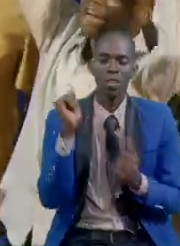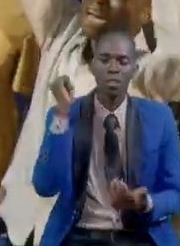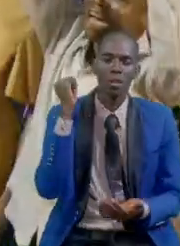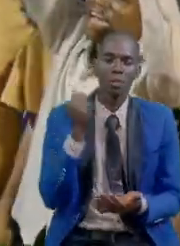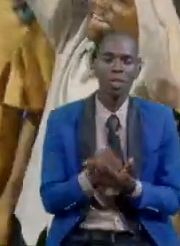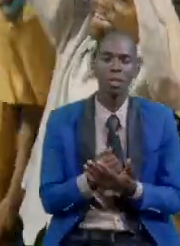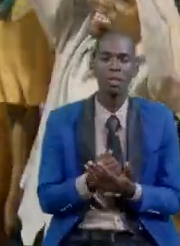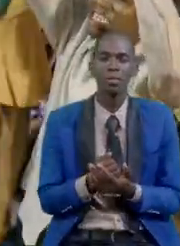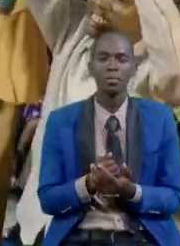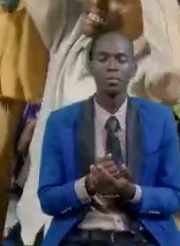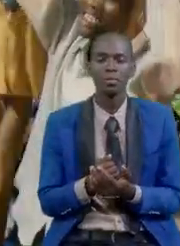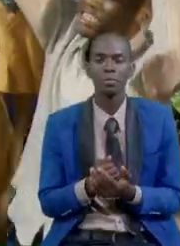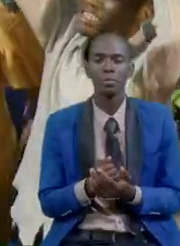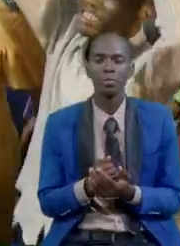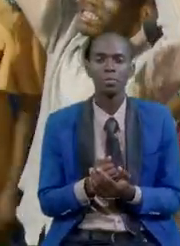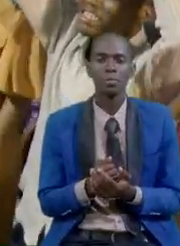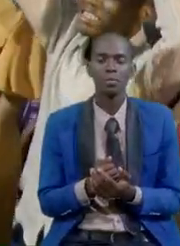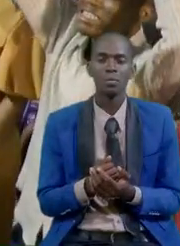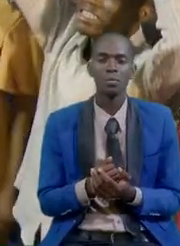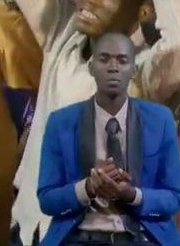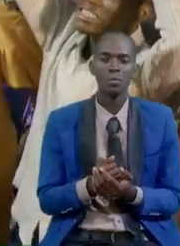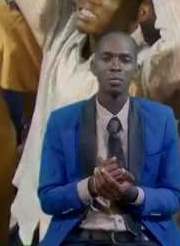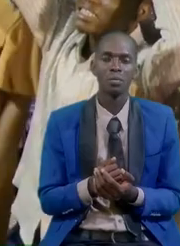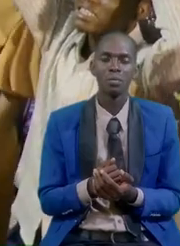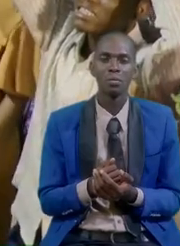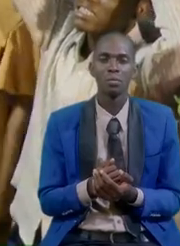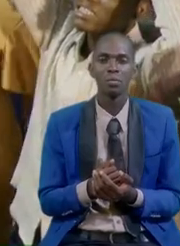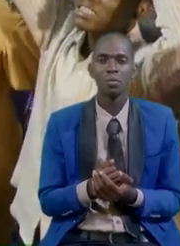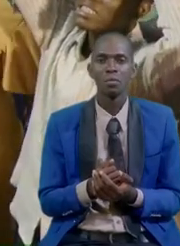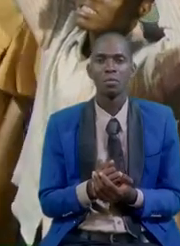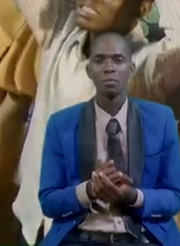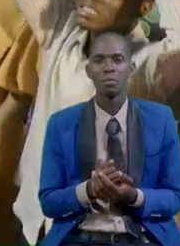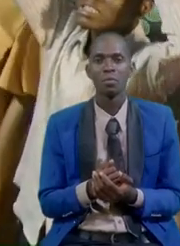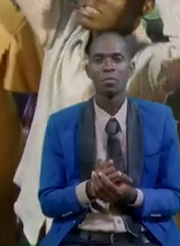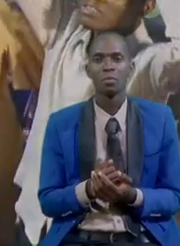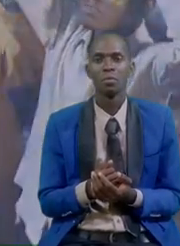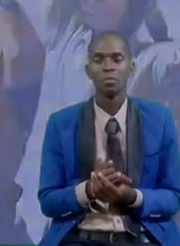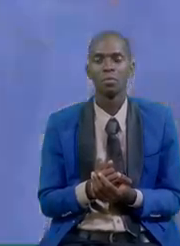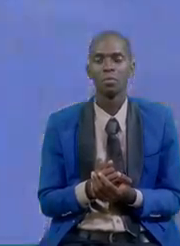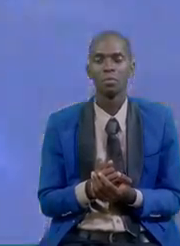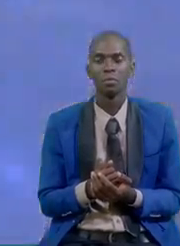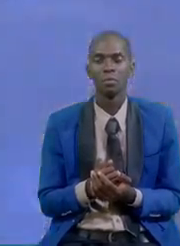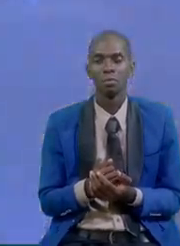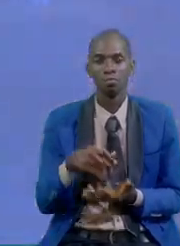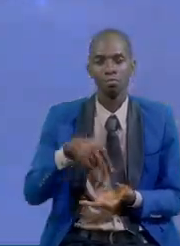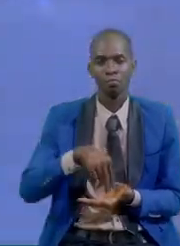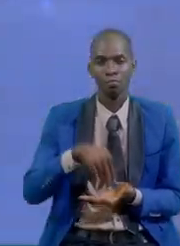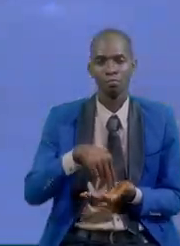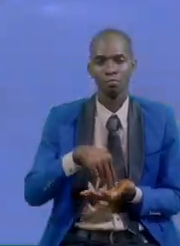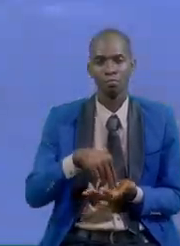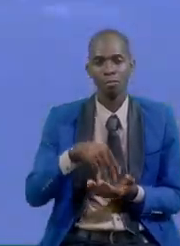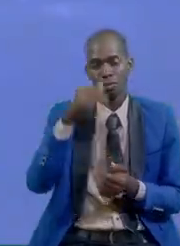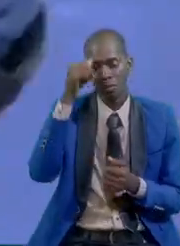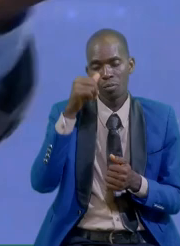Amen. Let's rise up for prayer now. Remember, the prison